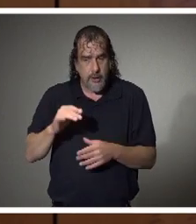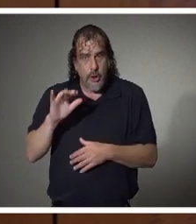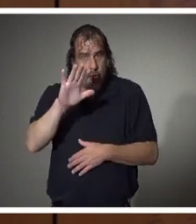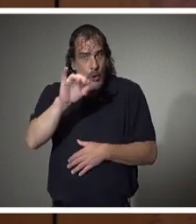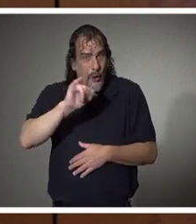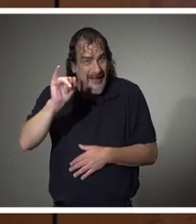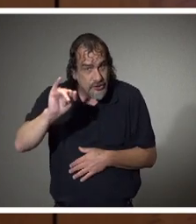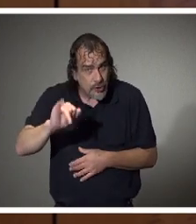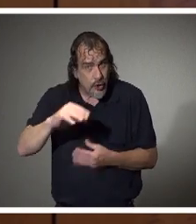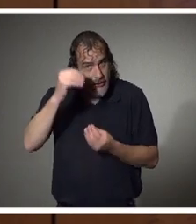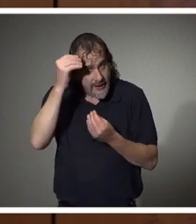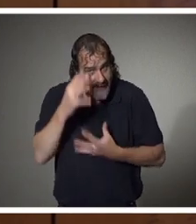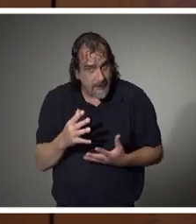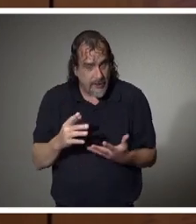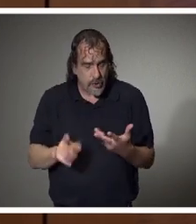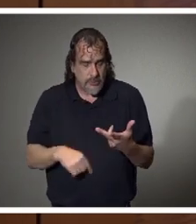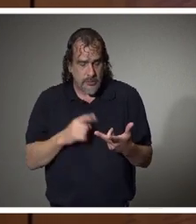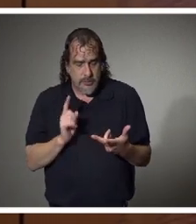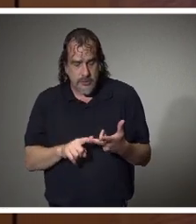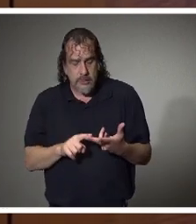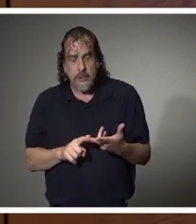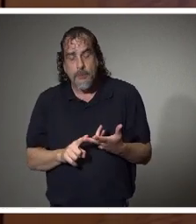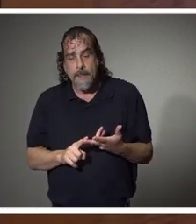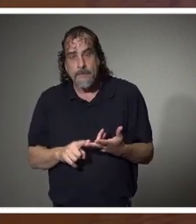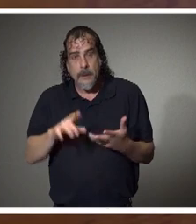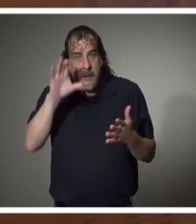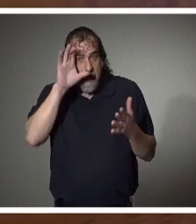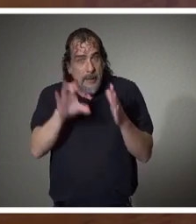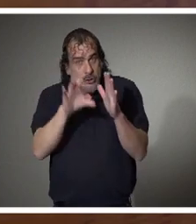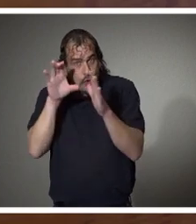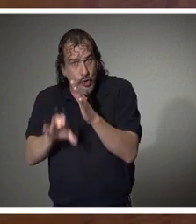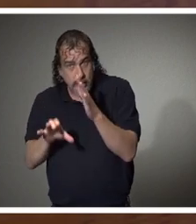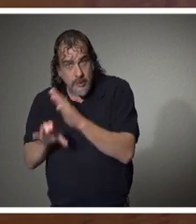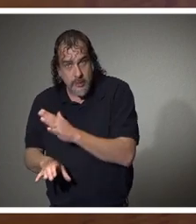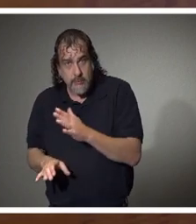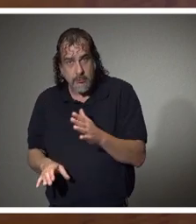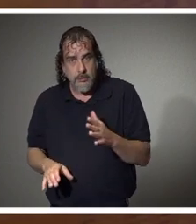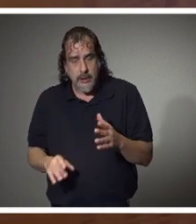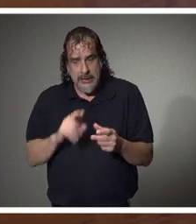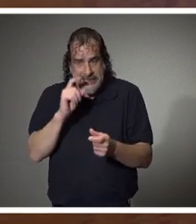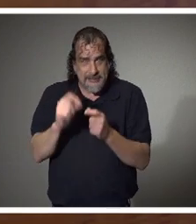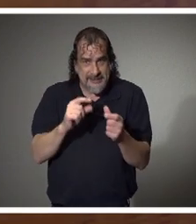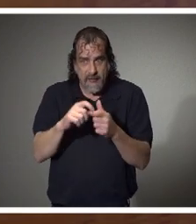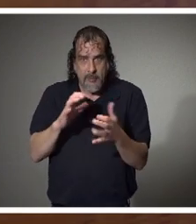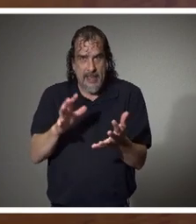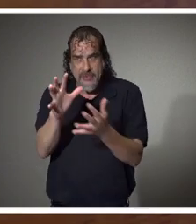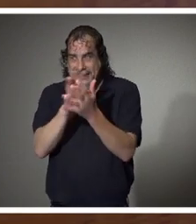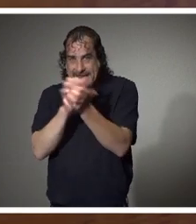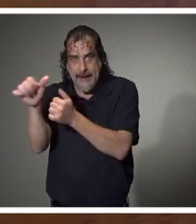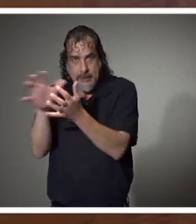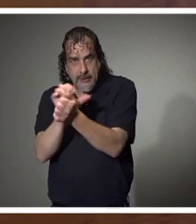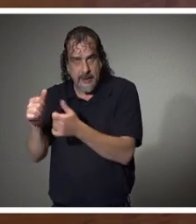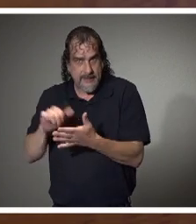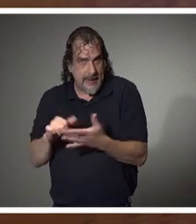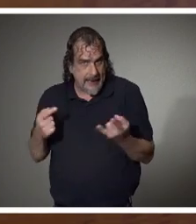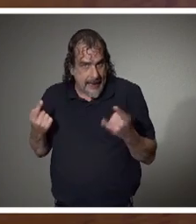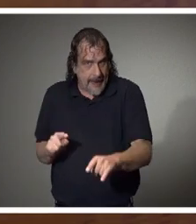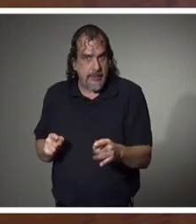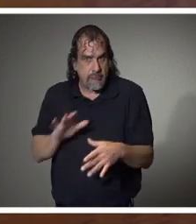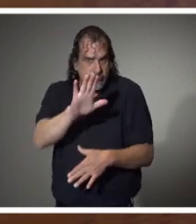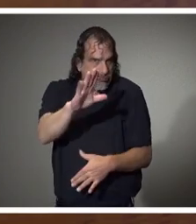you do have on the property, pictures or specific information about the damage that you've been rendered at your